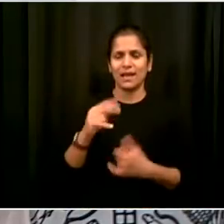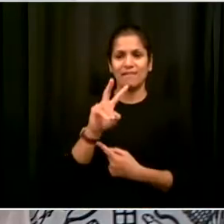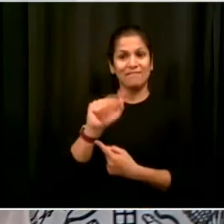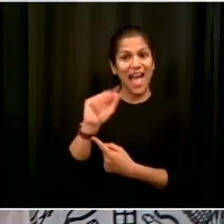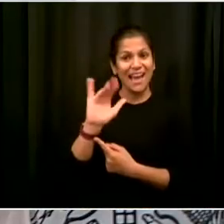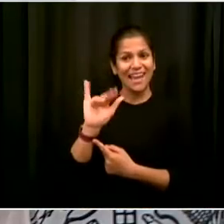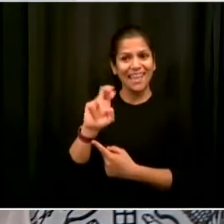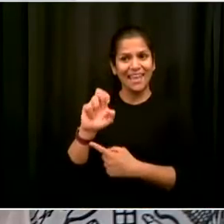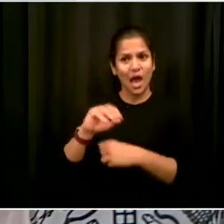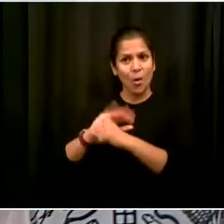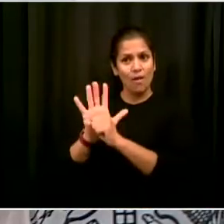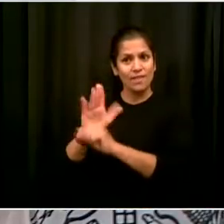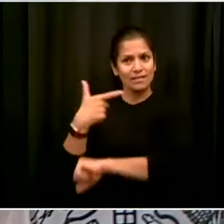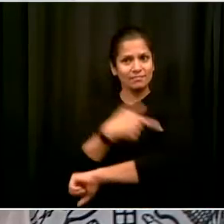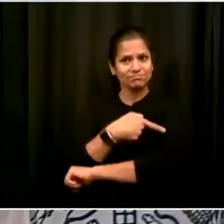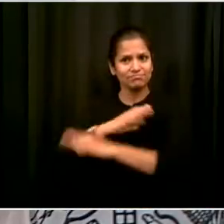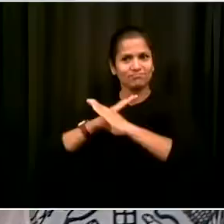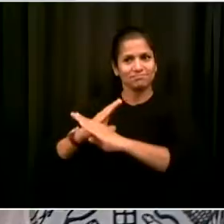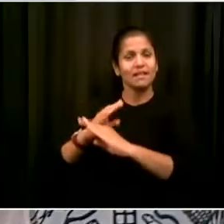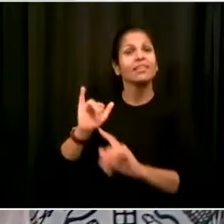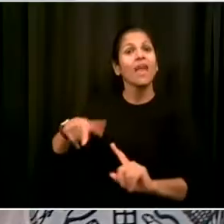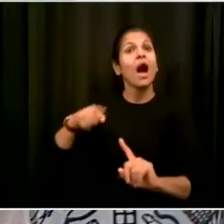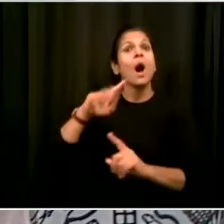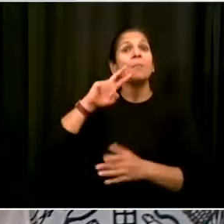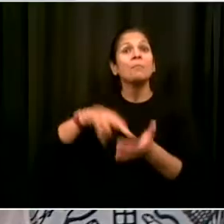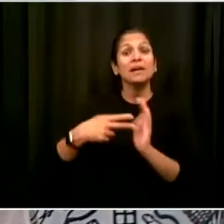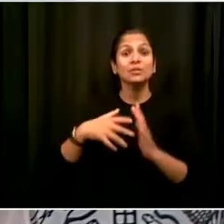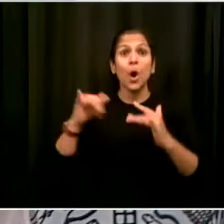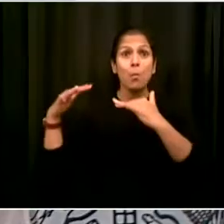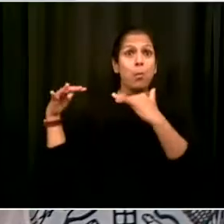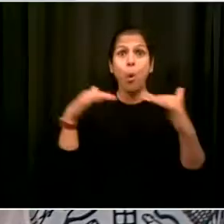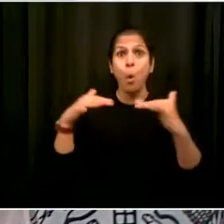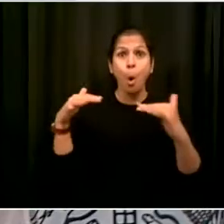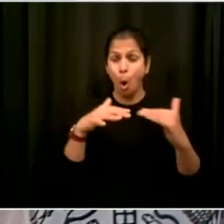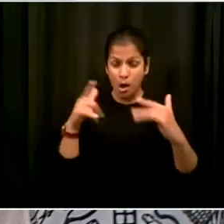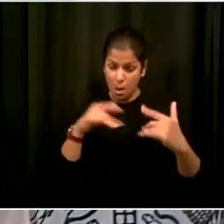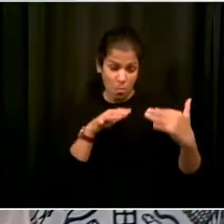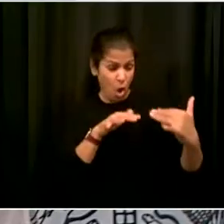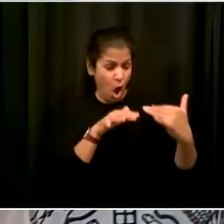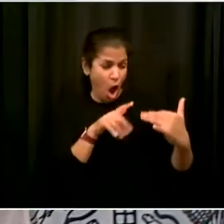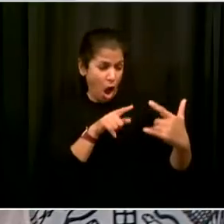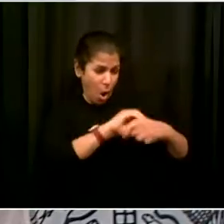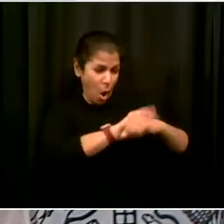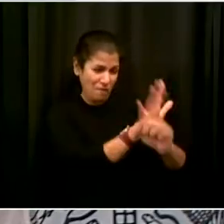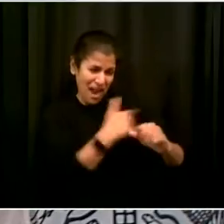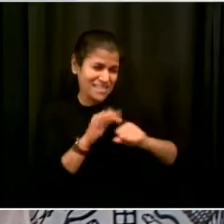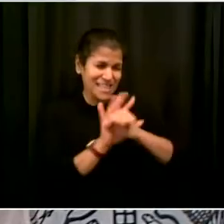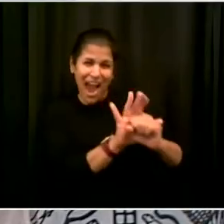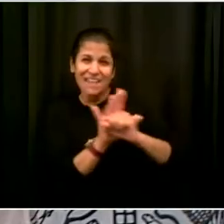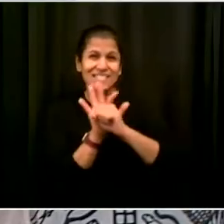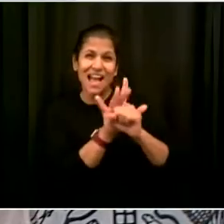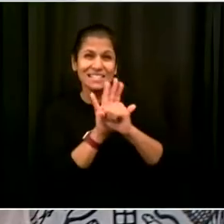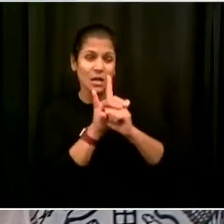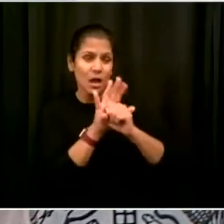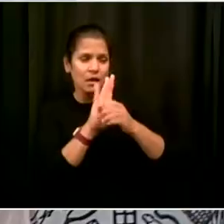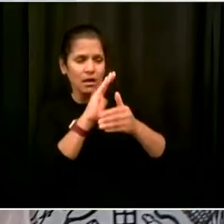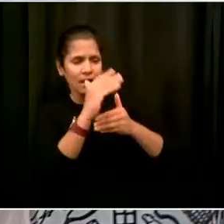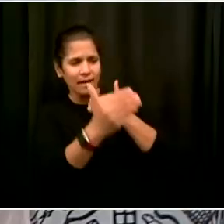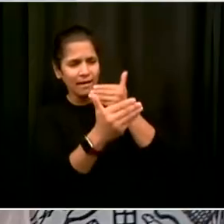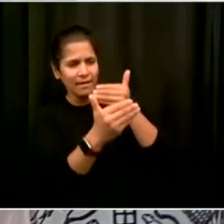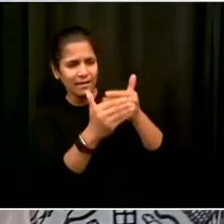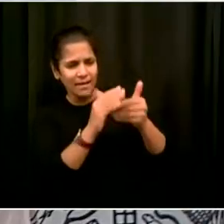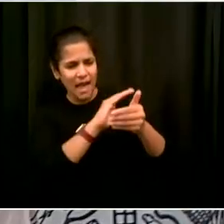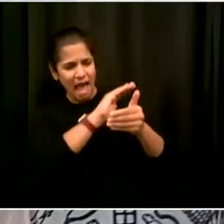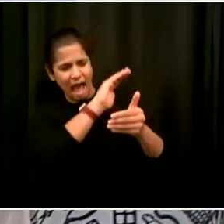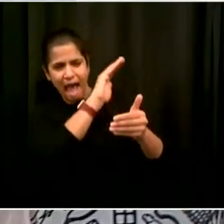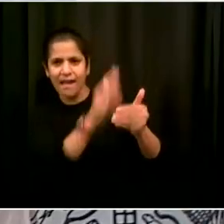the coronavirus. We've all been through so much. People have fought so hard to get to this day, but it's here.